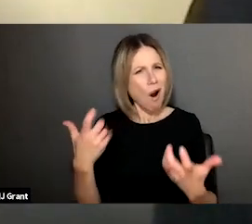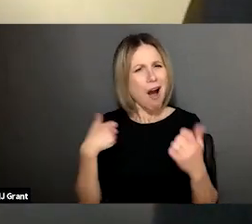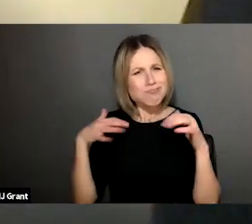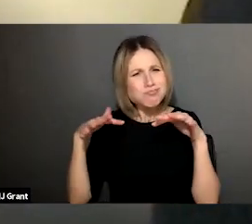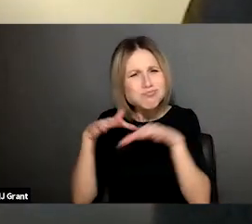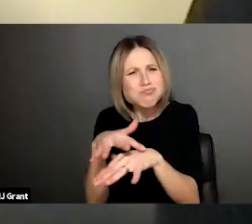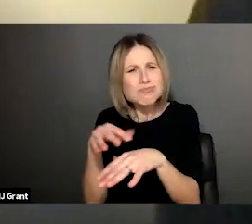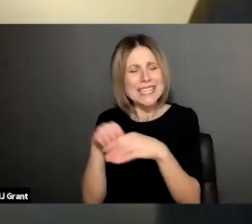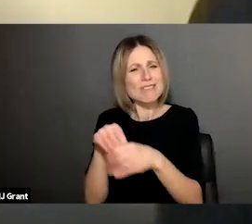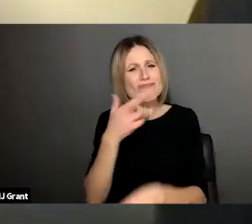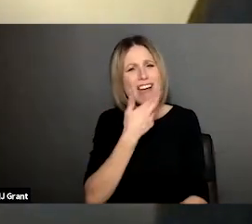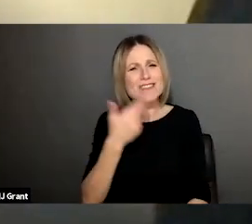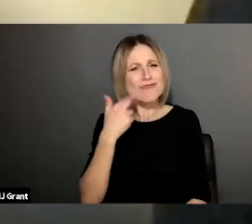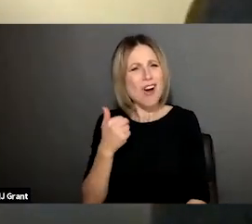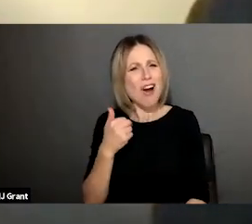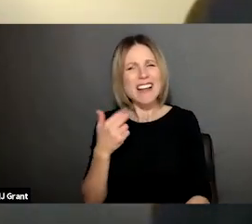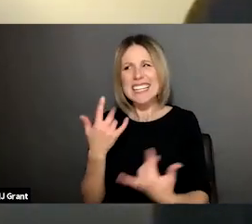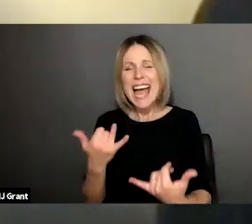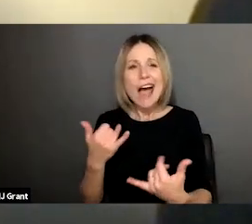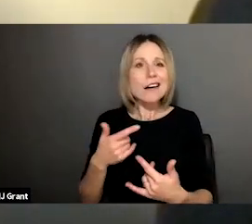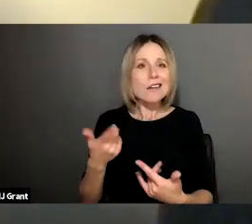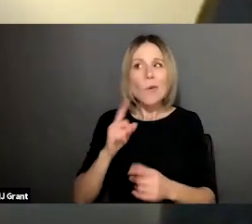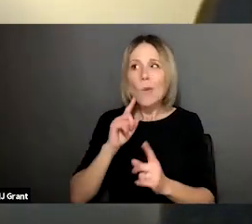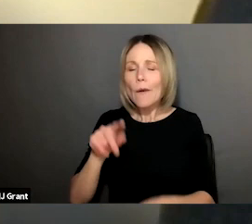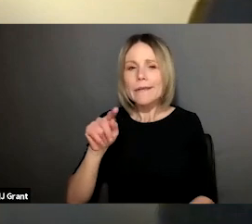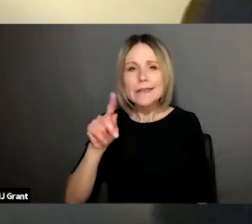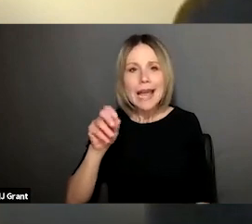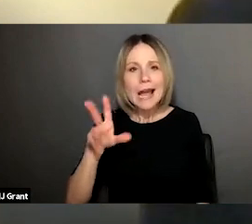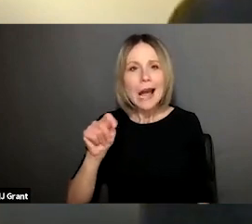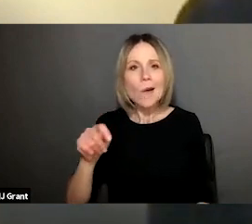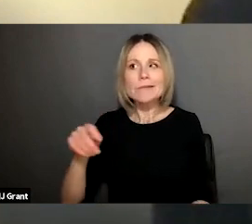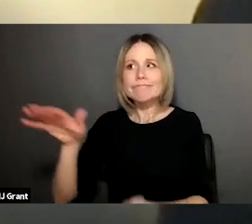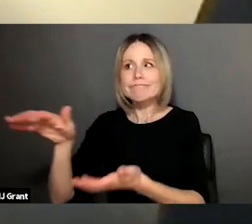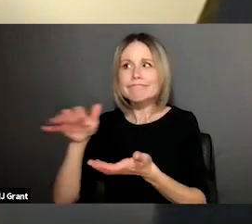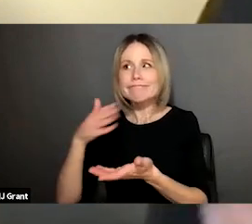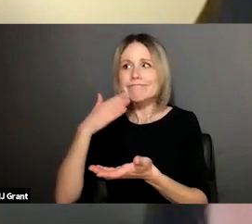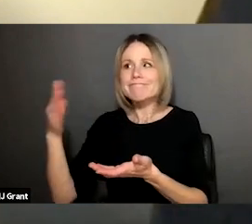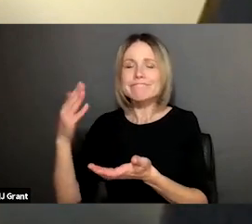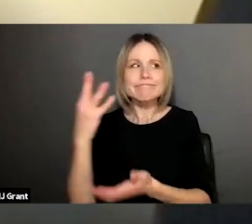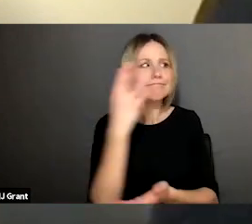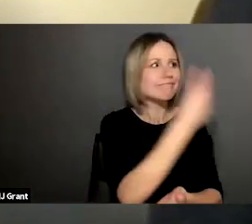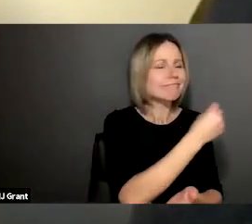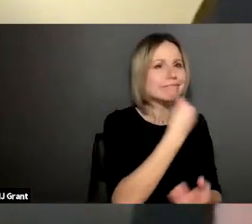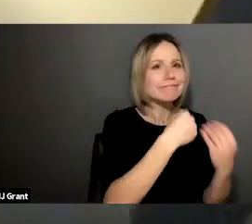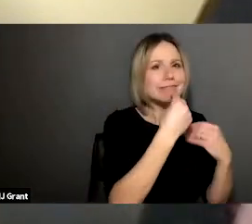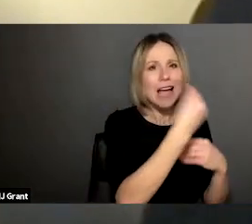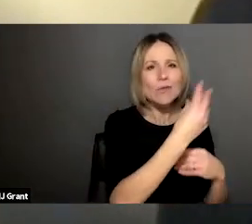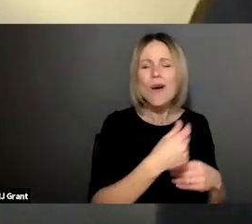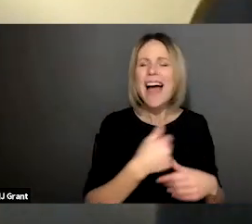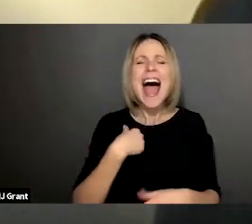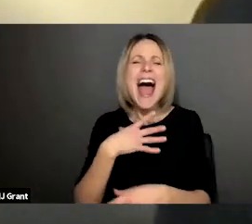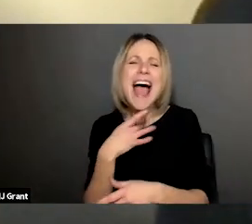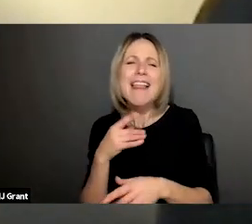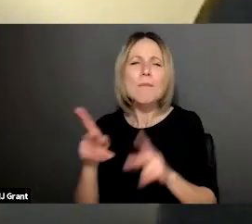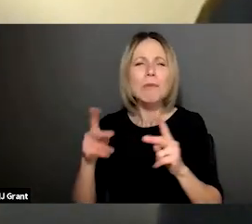tiny dining room and have it be a little bit overcrowded and quite a bit loud and a little smoky and lots of